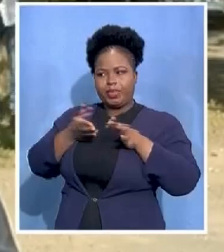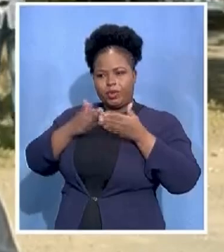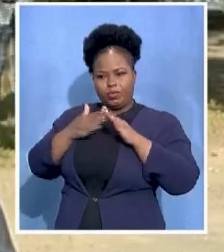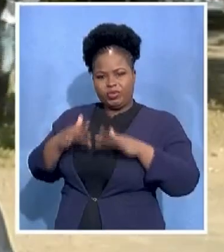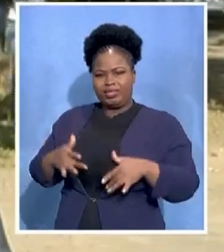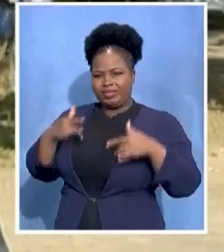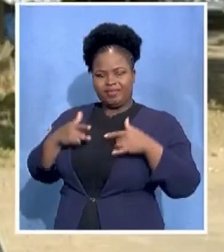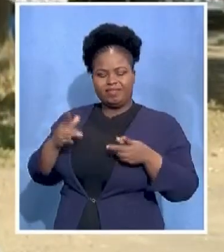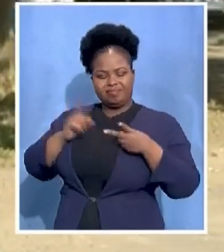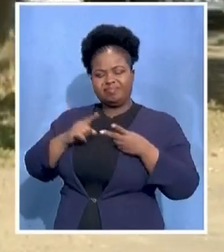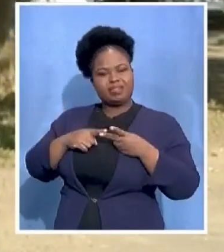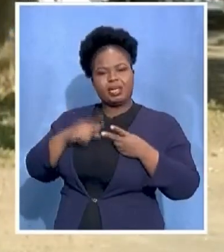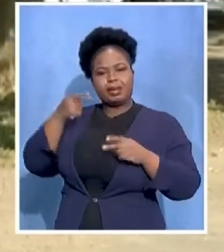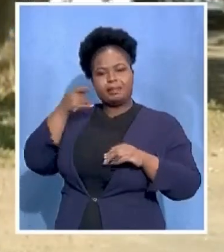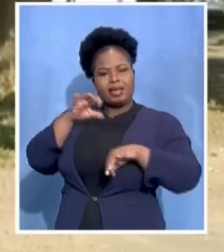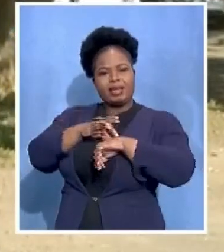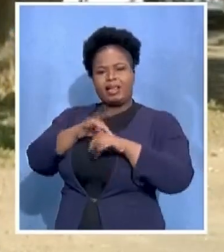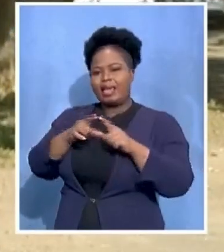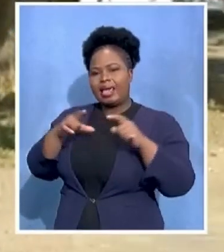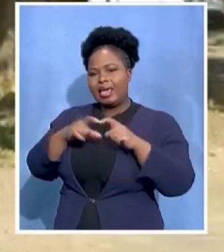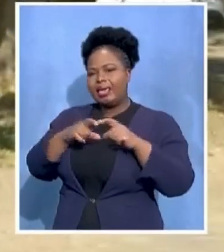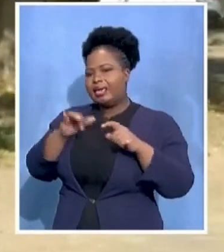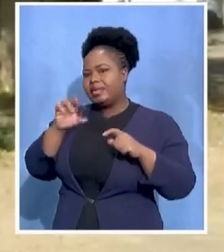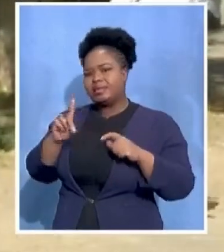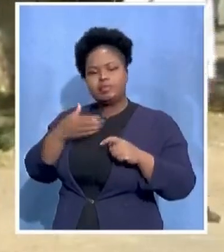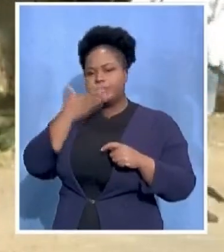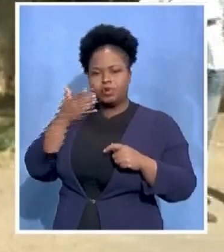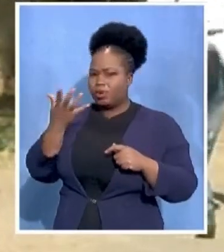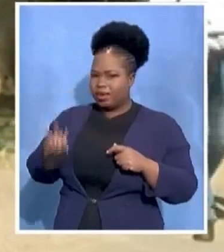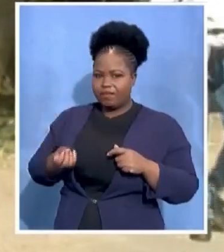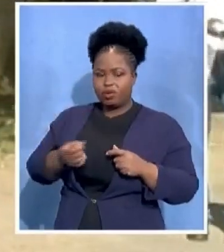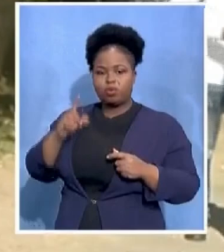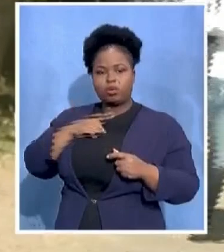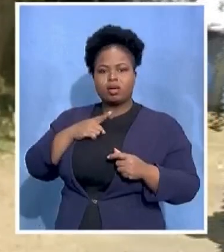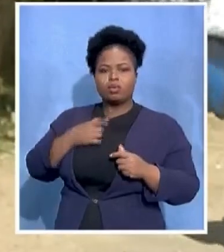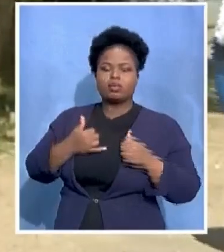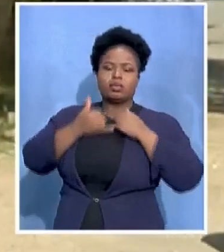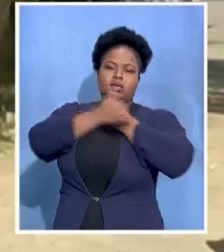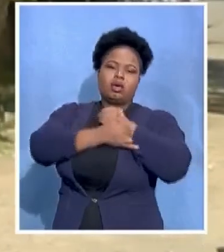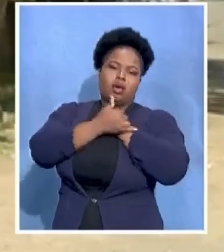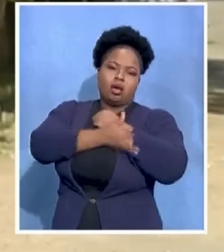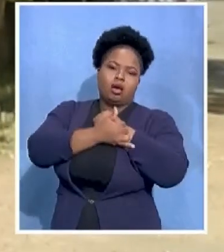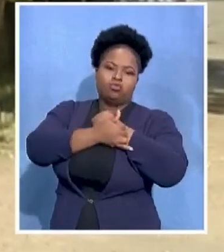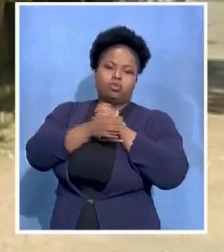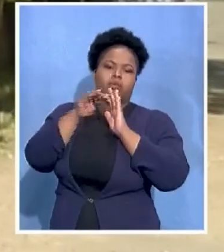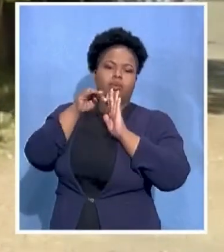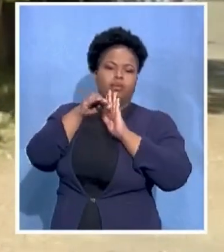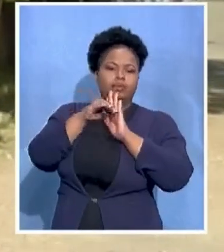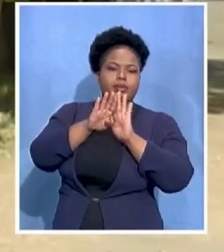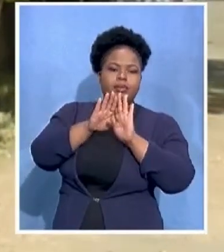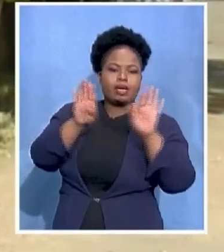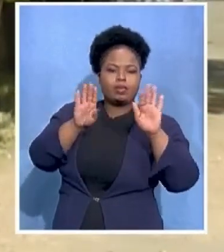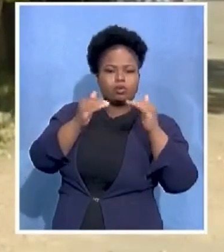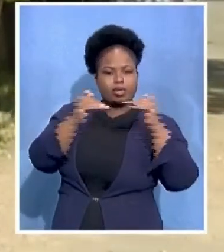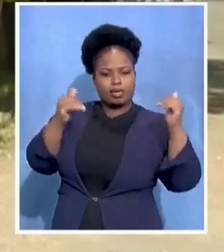they are saying every time that the country is moving down and moving down to alert level 1, they are experiencing such a